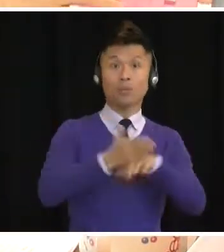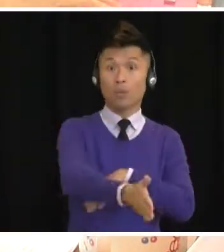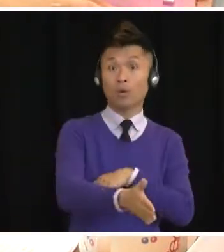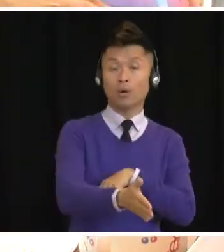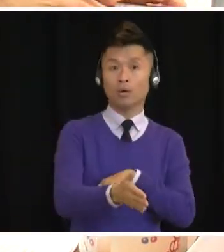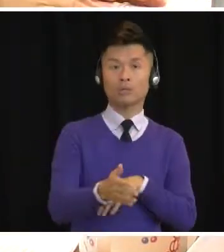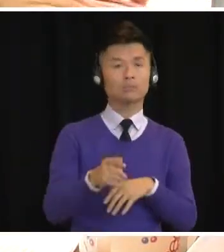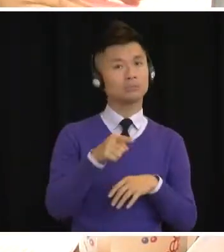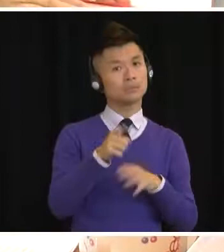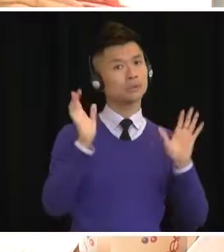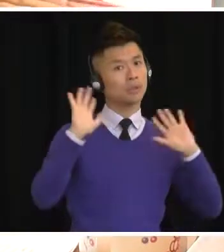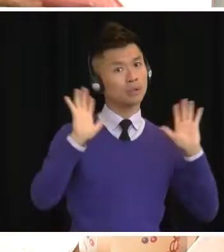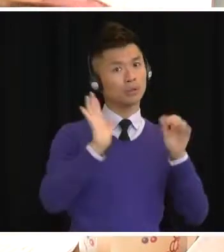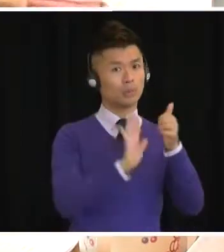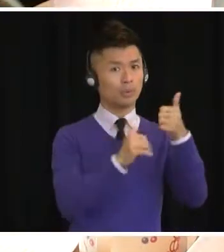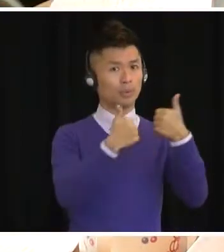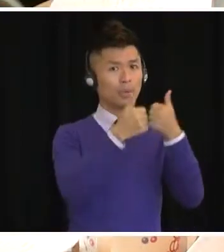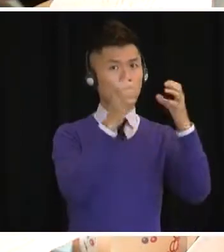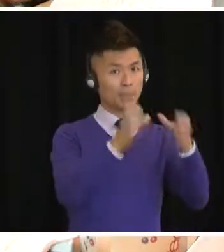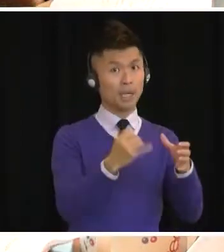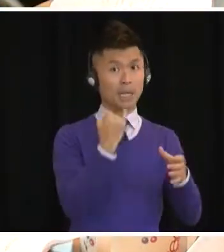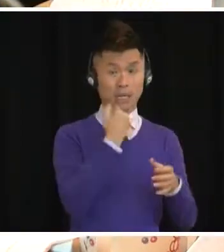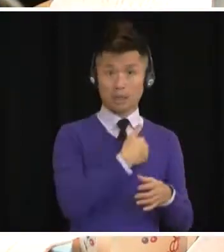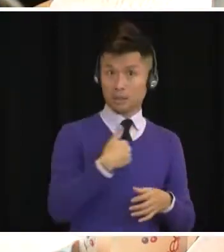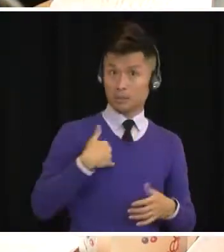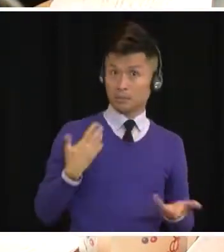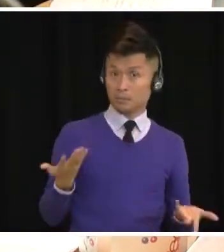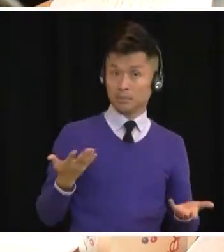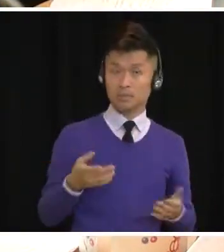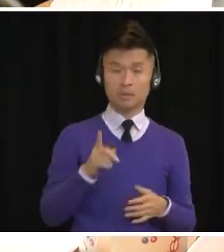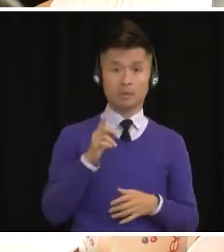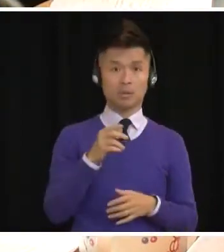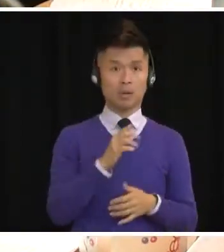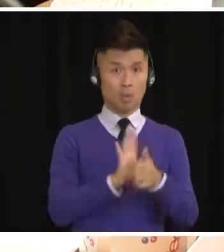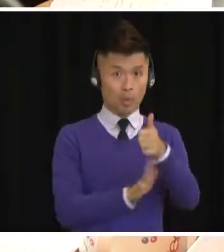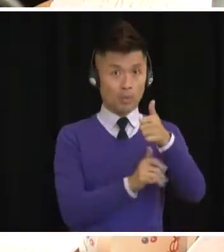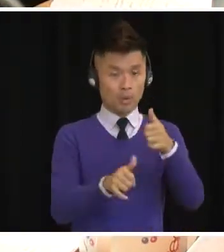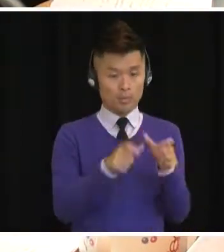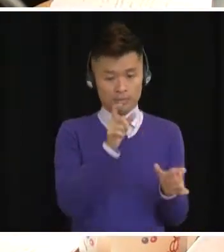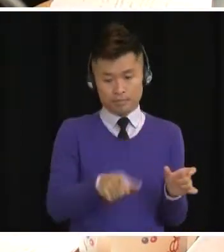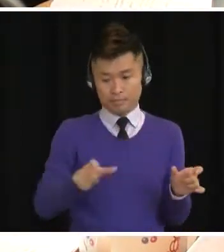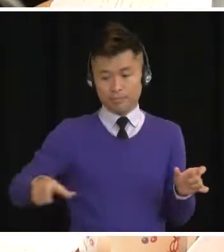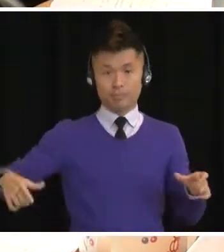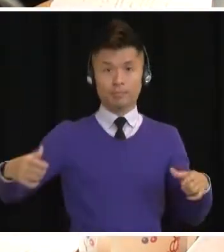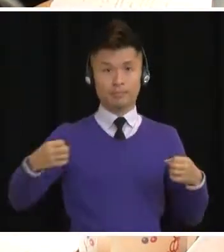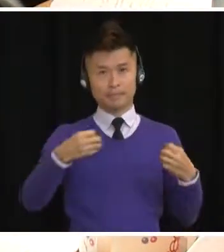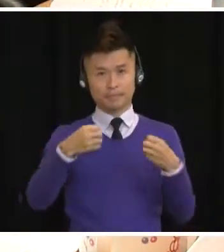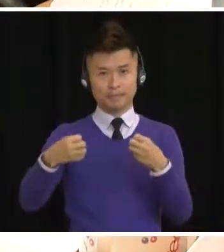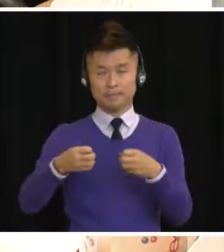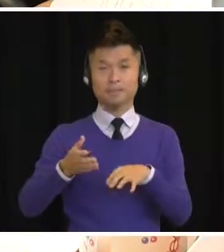legislators. So is it feasible to set up such a committee? It's